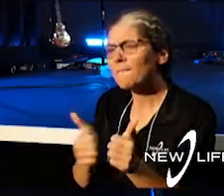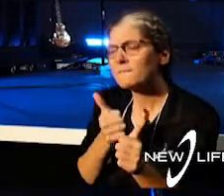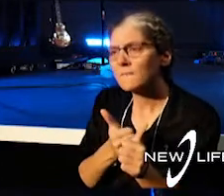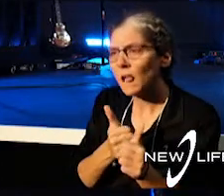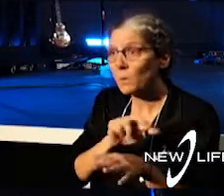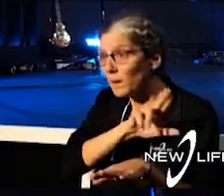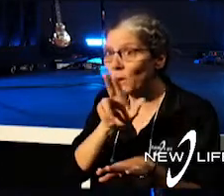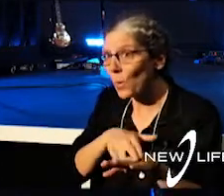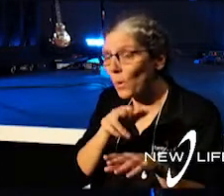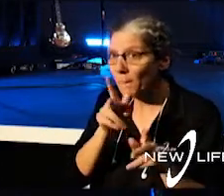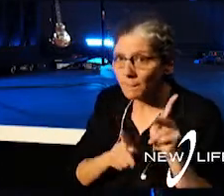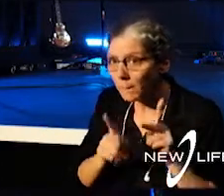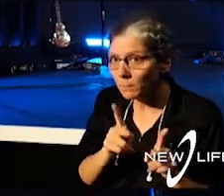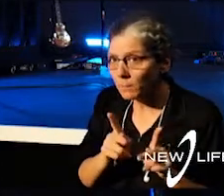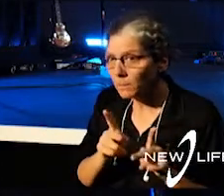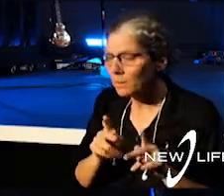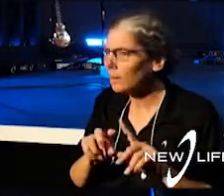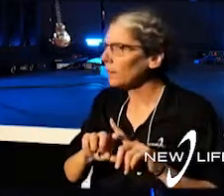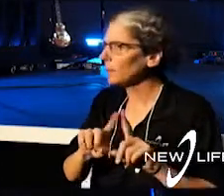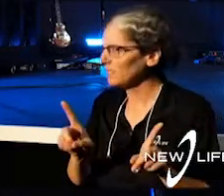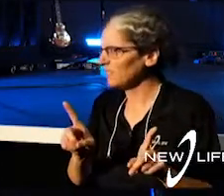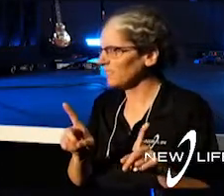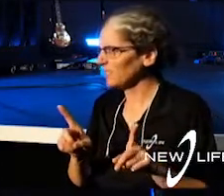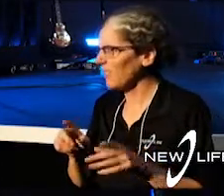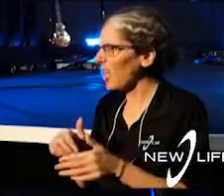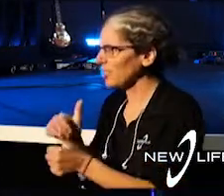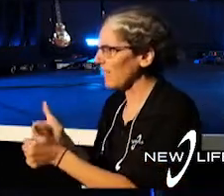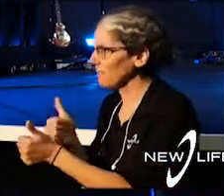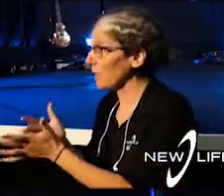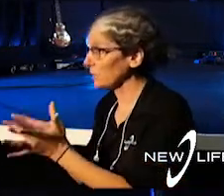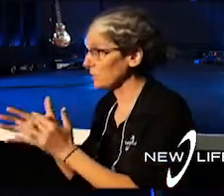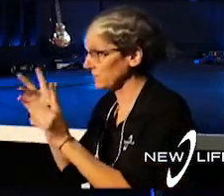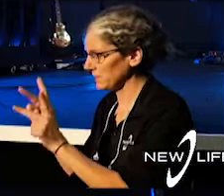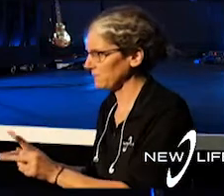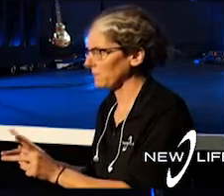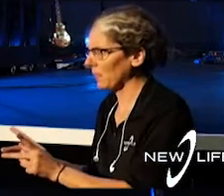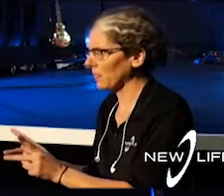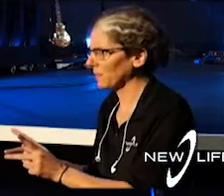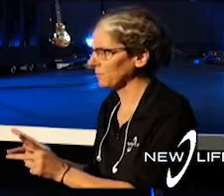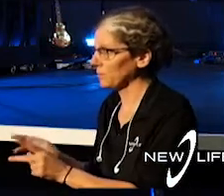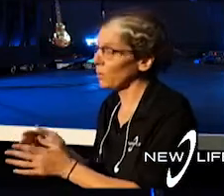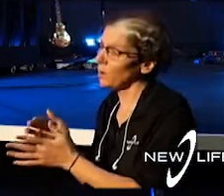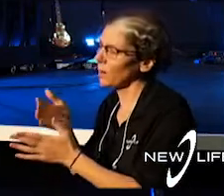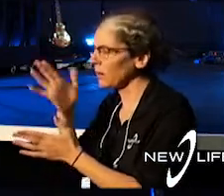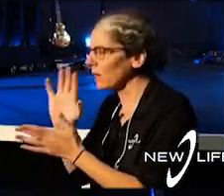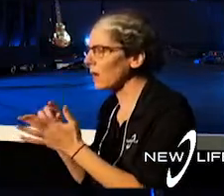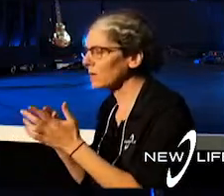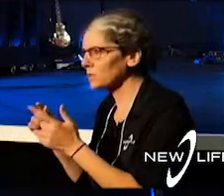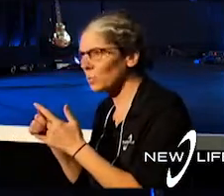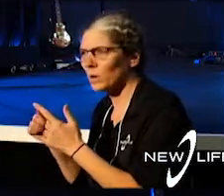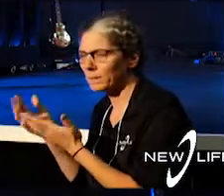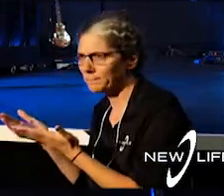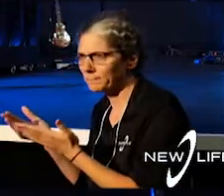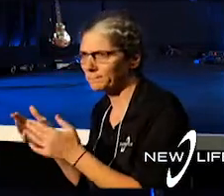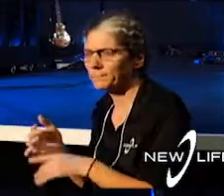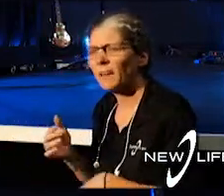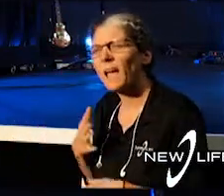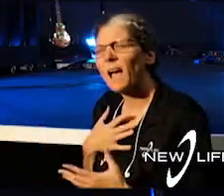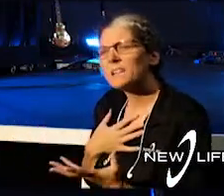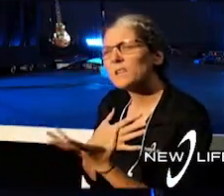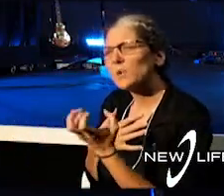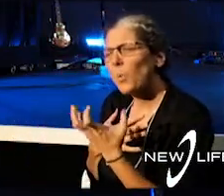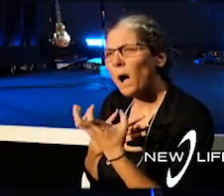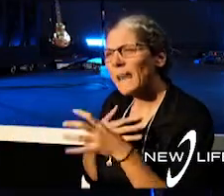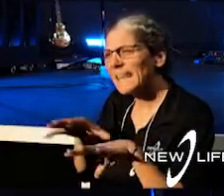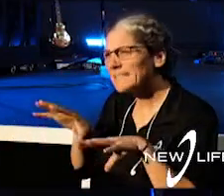norm and following Jesus. And if we're trying to follow both, if we're trying to say, God, I want to follow what everyone else is doing, but